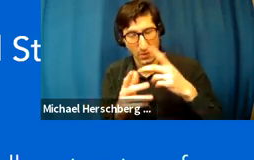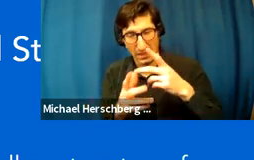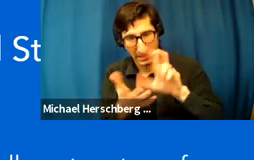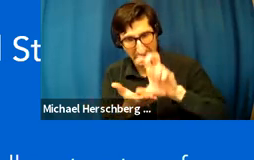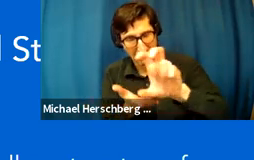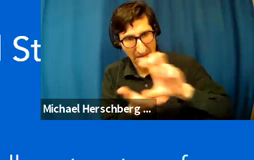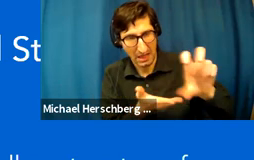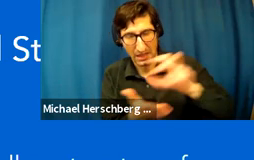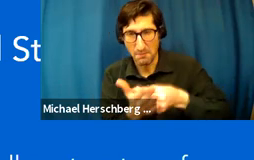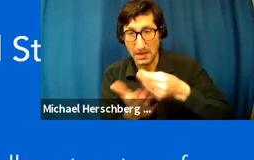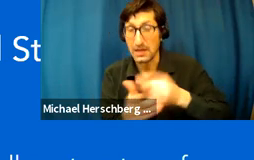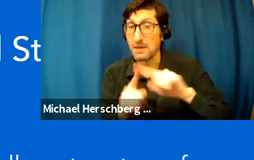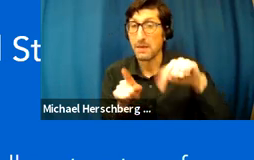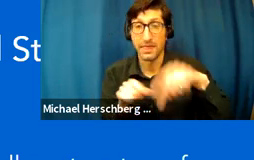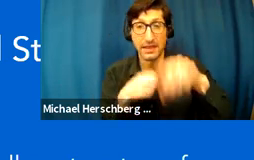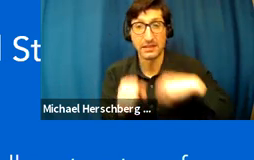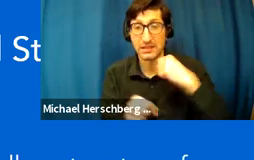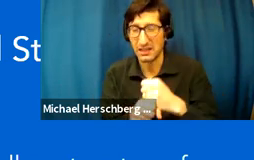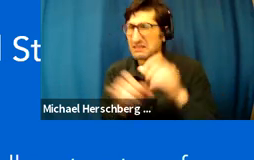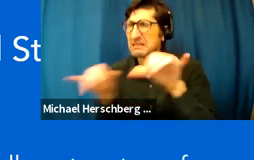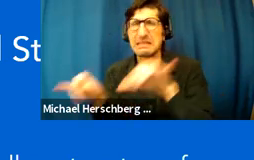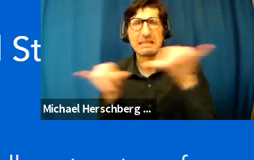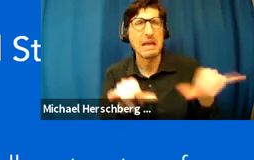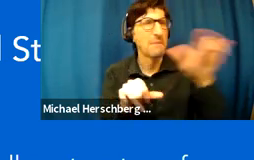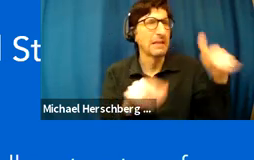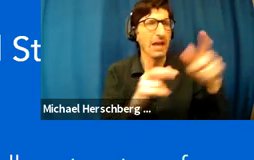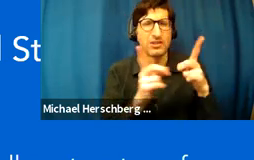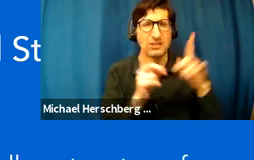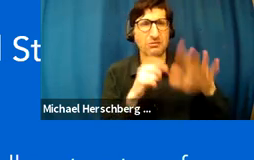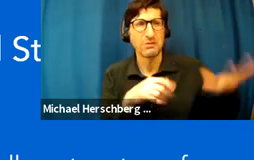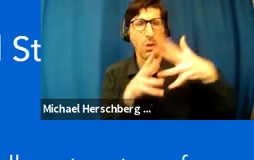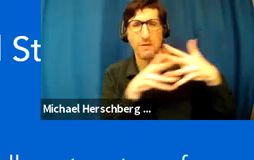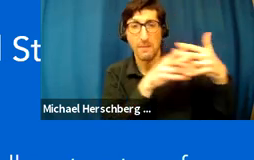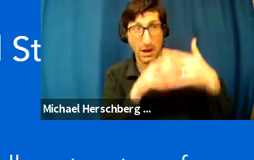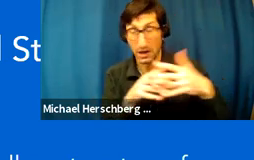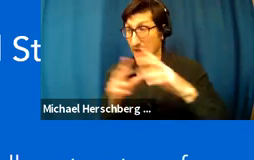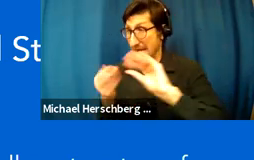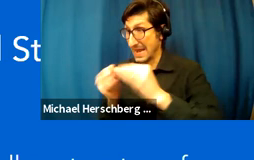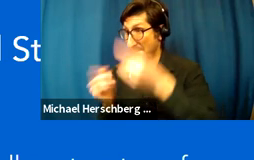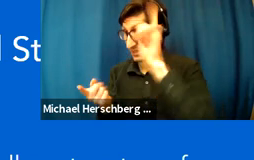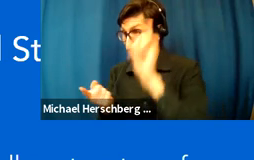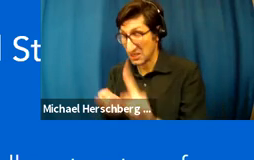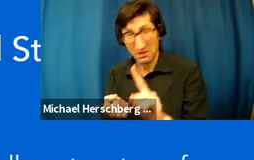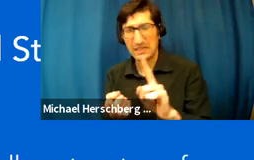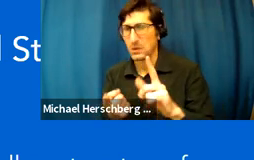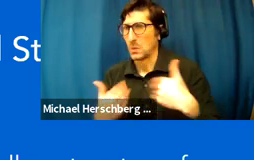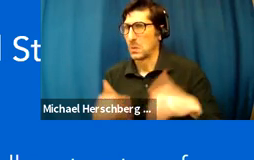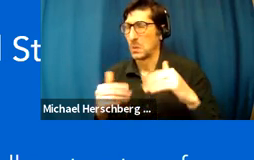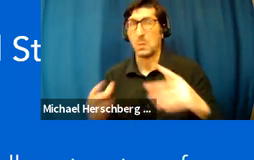however, like many other districts across the country, the enrollment declines we are seeing are unprecedented.